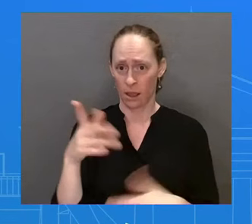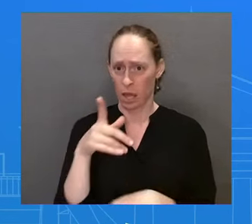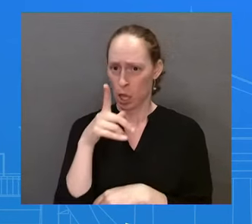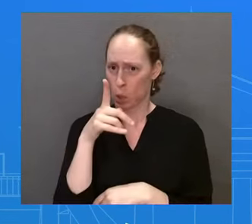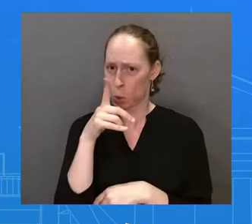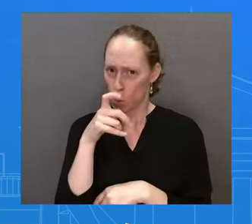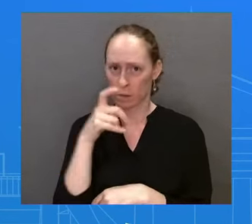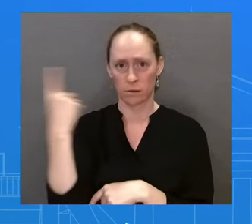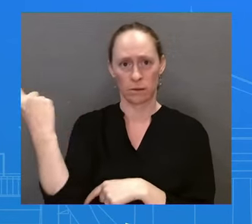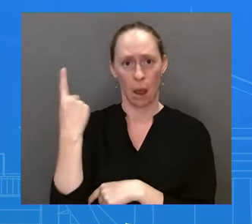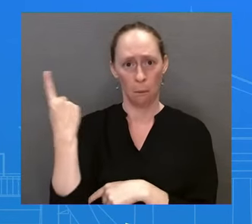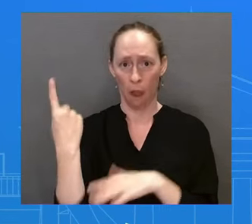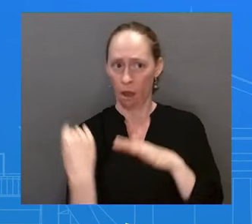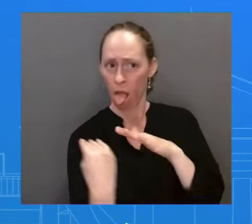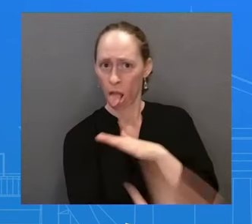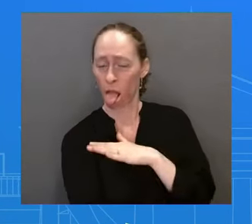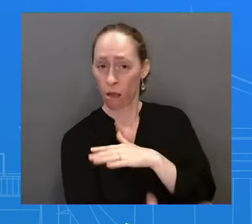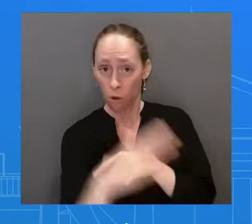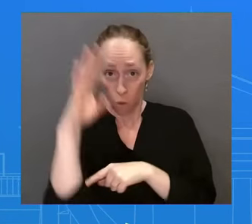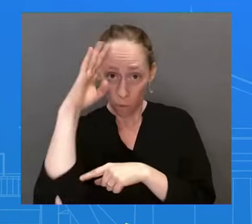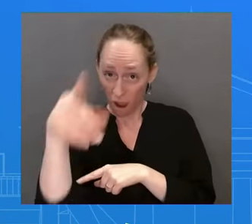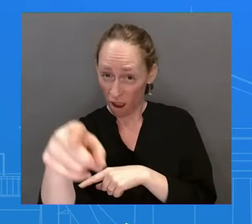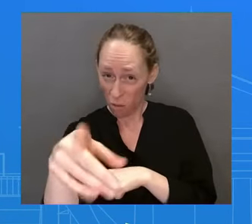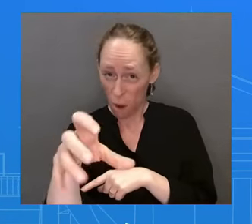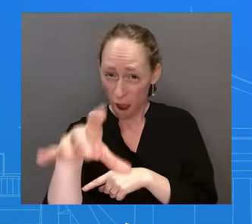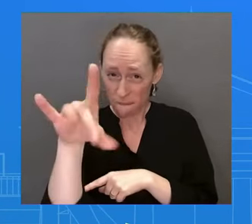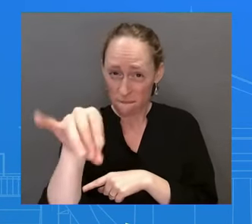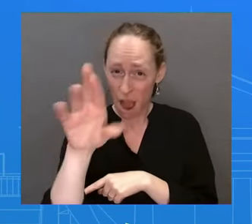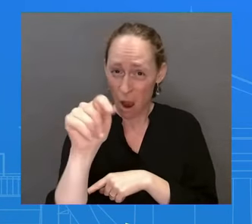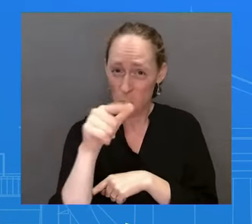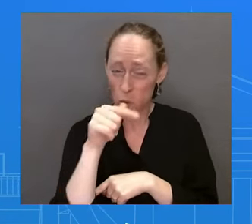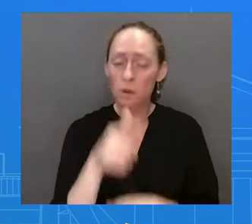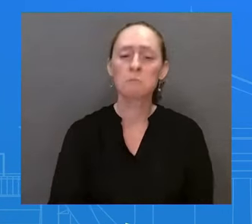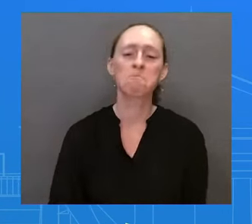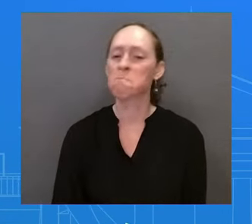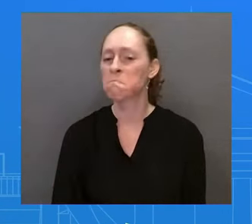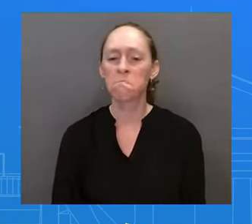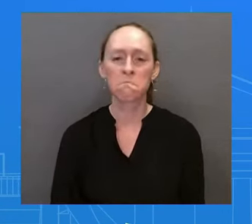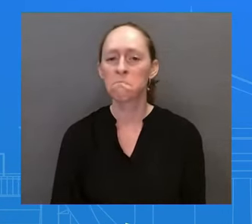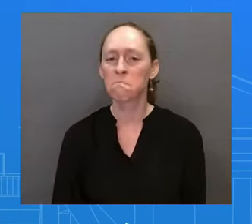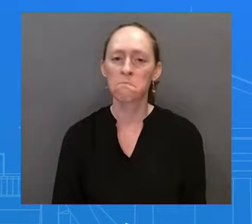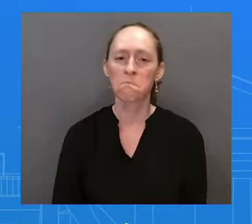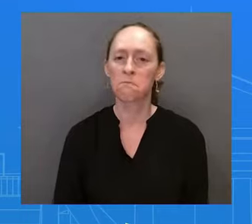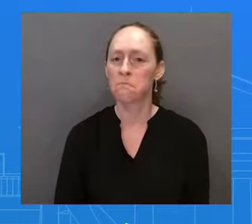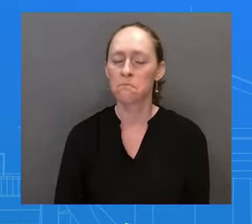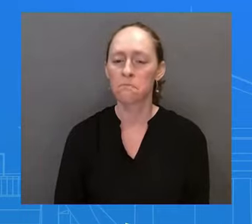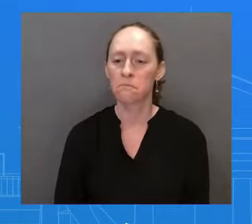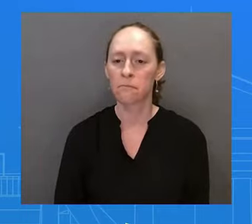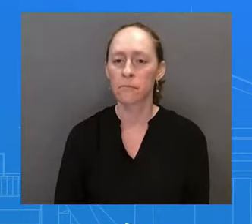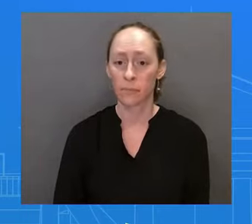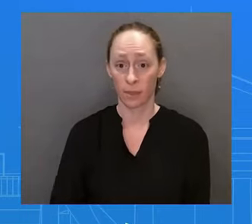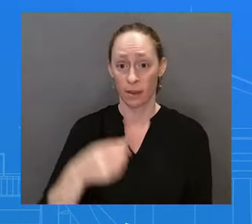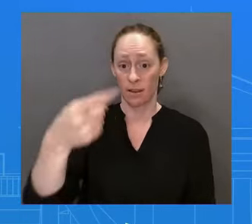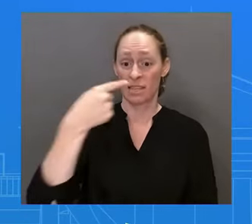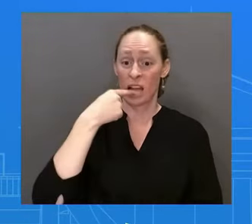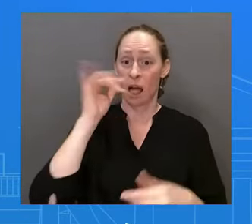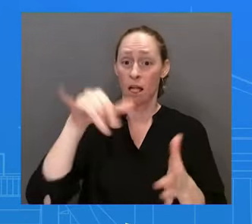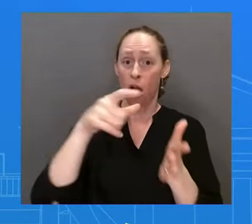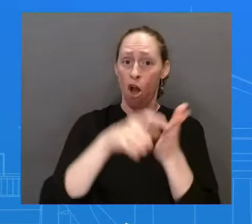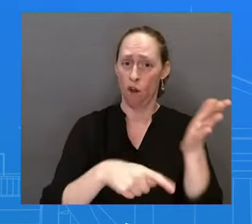back is that saying that the report was inaccurate left all of us with the impression that this base didn't exist or would not